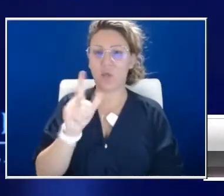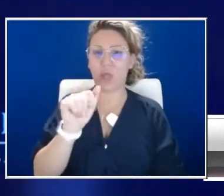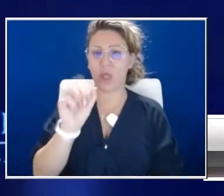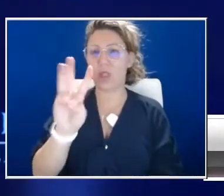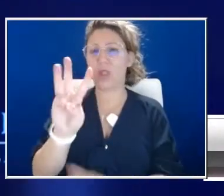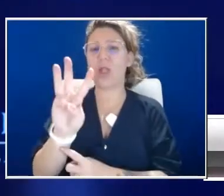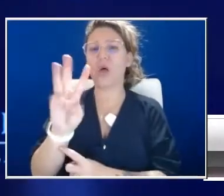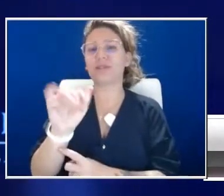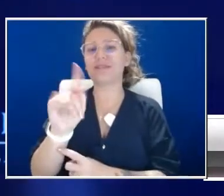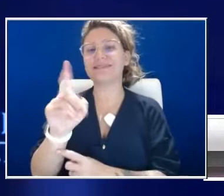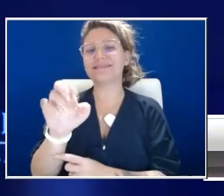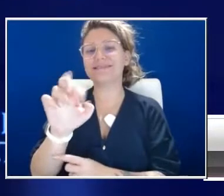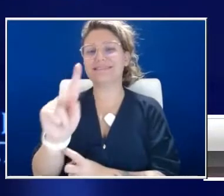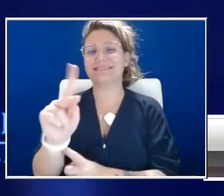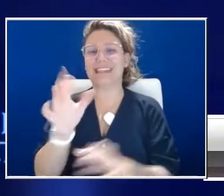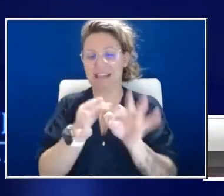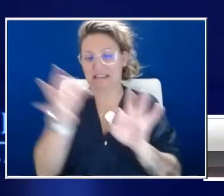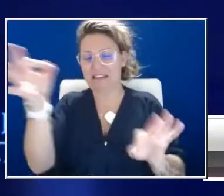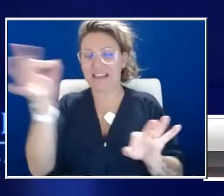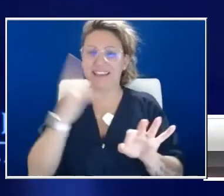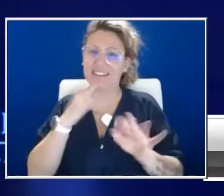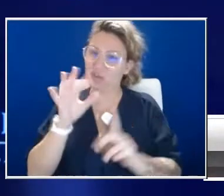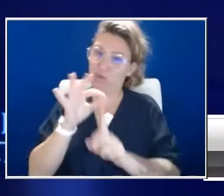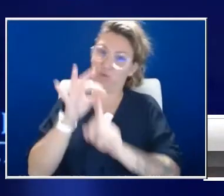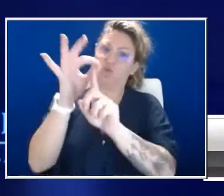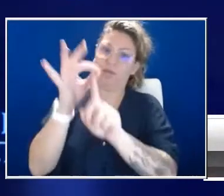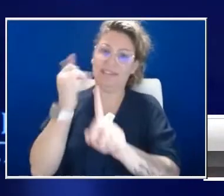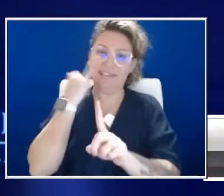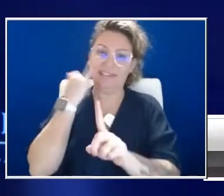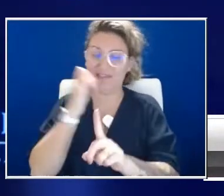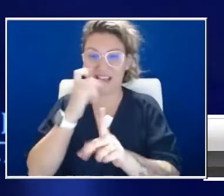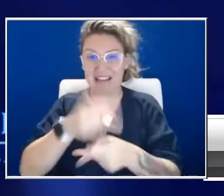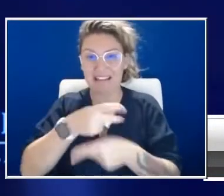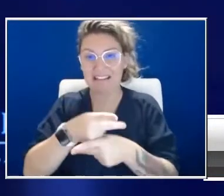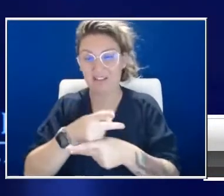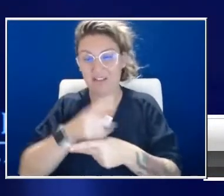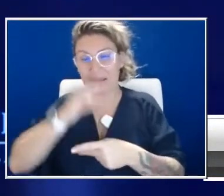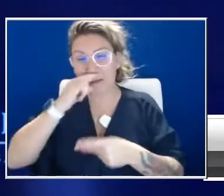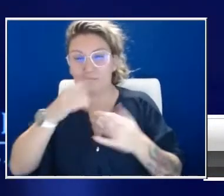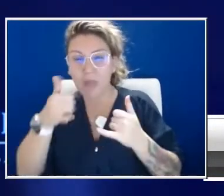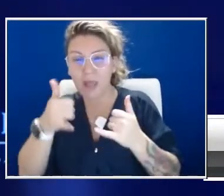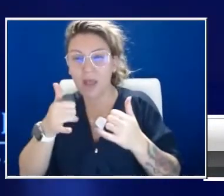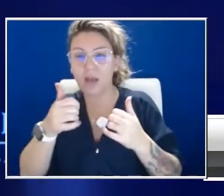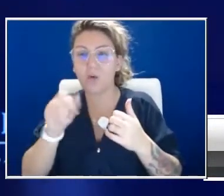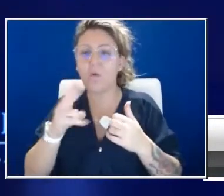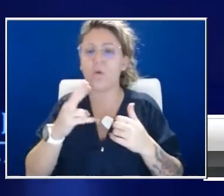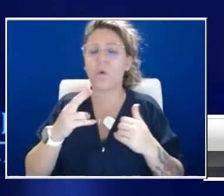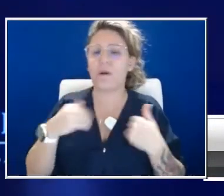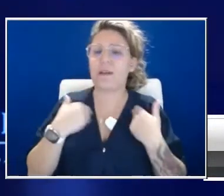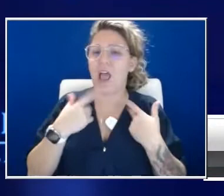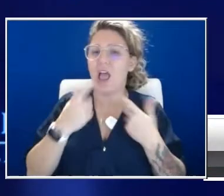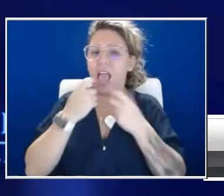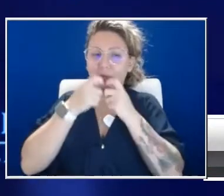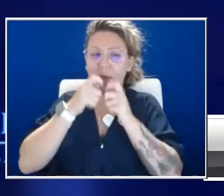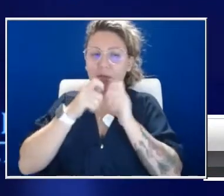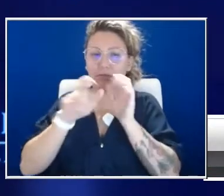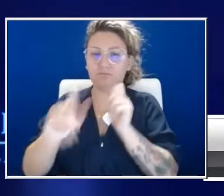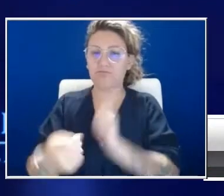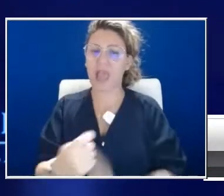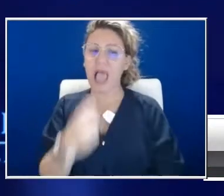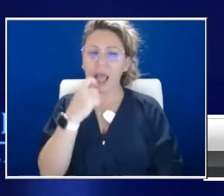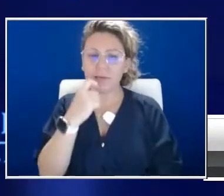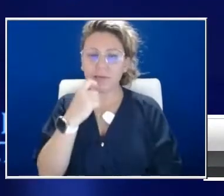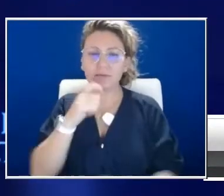Halloween. And if you're not too careful, kids that are tampering with them, or especially if they're young, they're putting them in their mouth and they break them, the